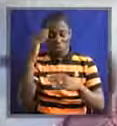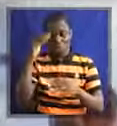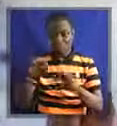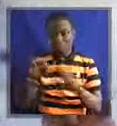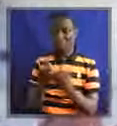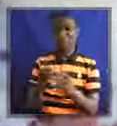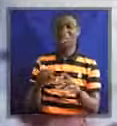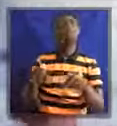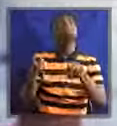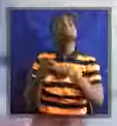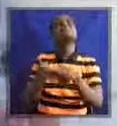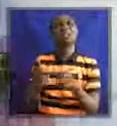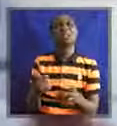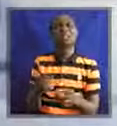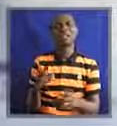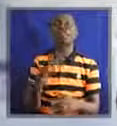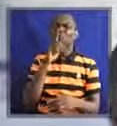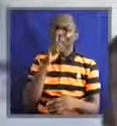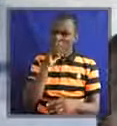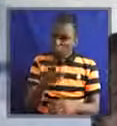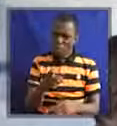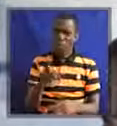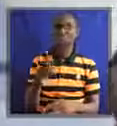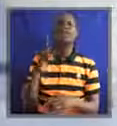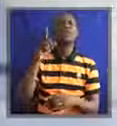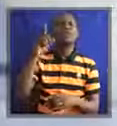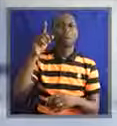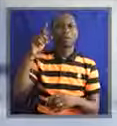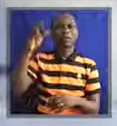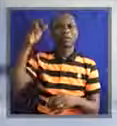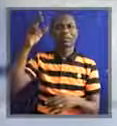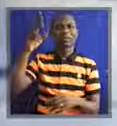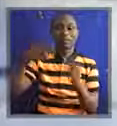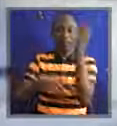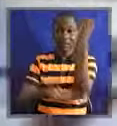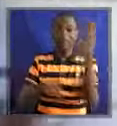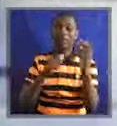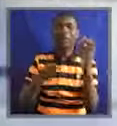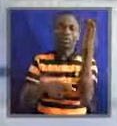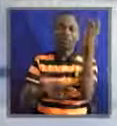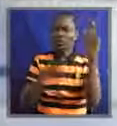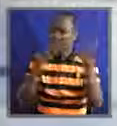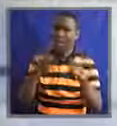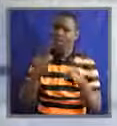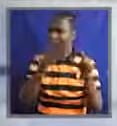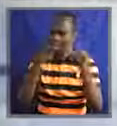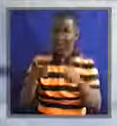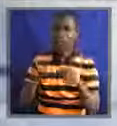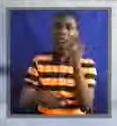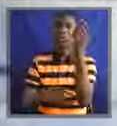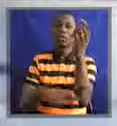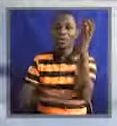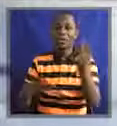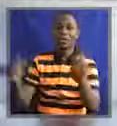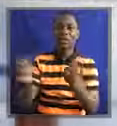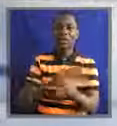obi adensa te ose abusua fo wenum de saa no omote ai wifuo no emma jise obewia na wa bekum na wa se